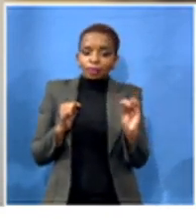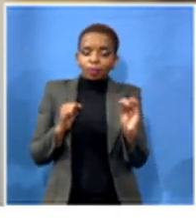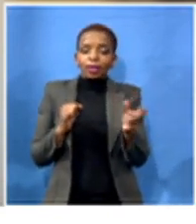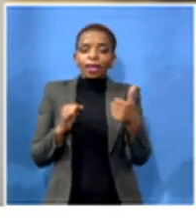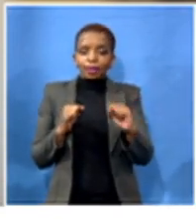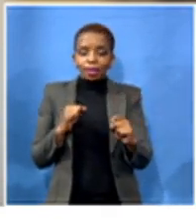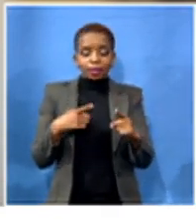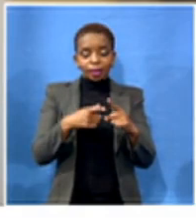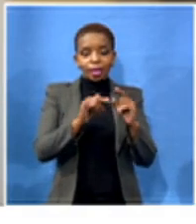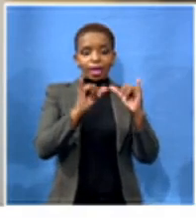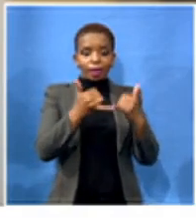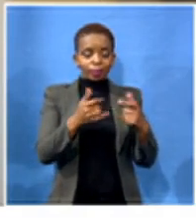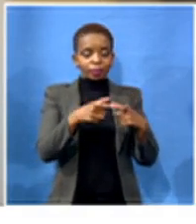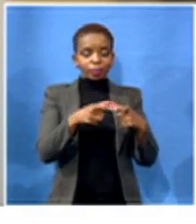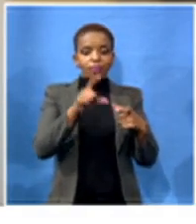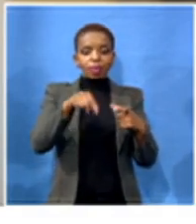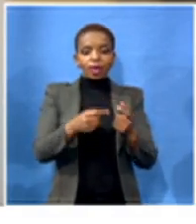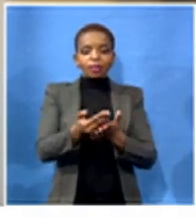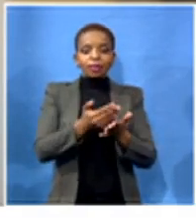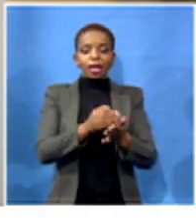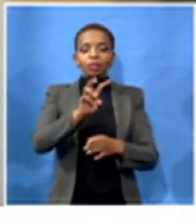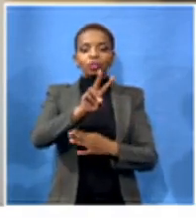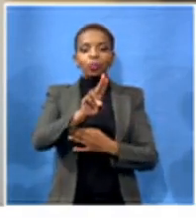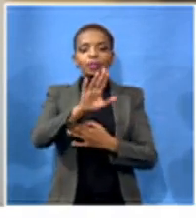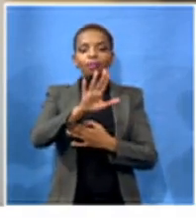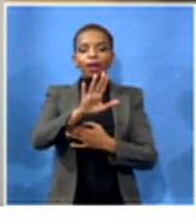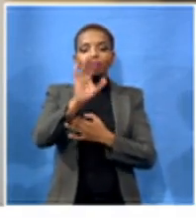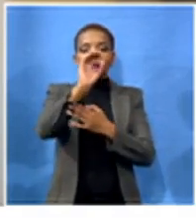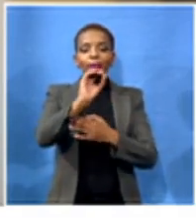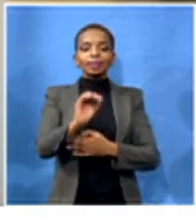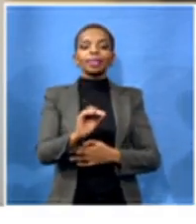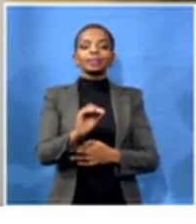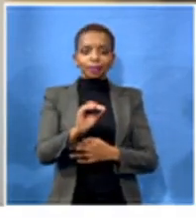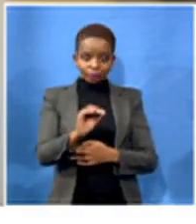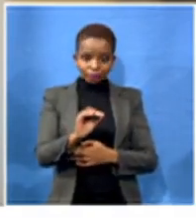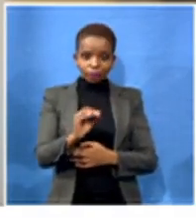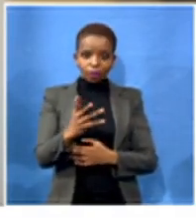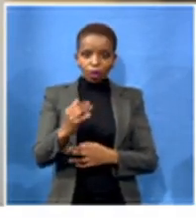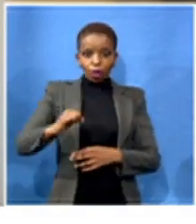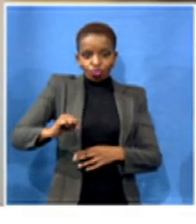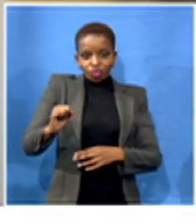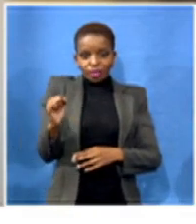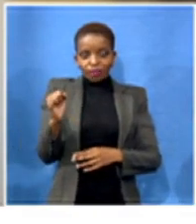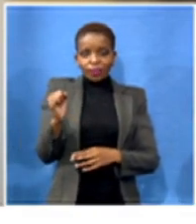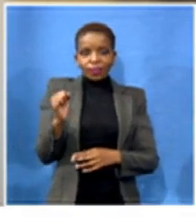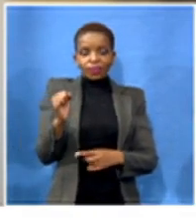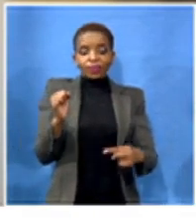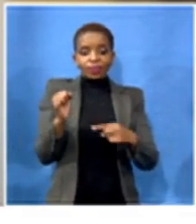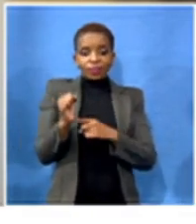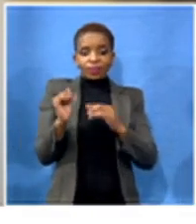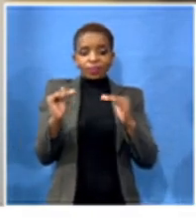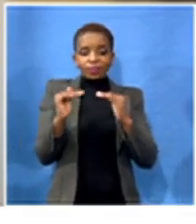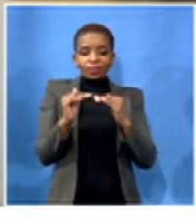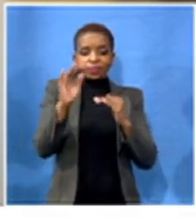actually save up to about 25% worth of reserves. This is equivalent to about 3